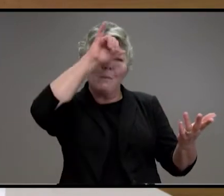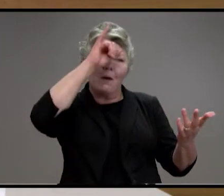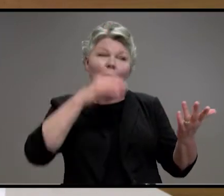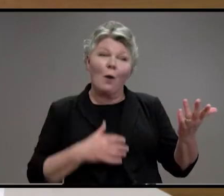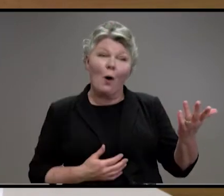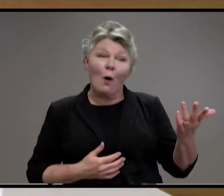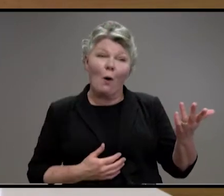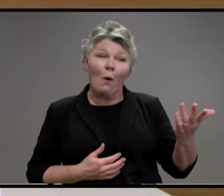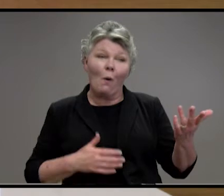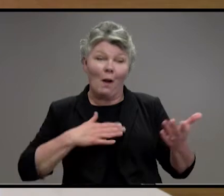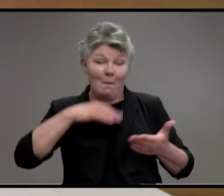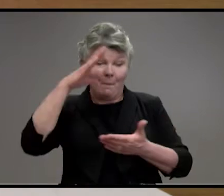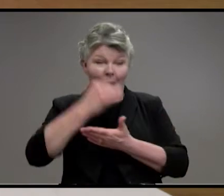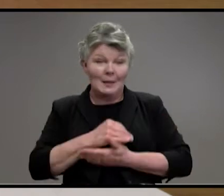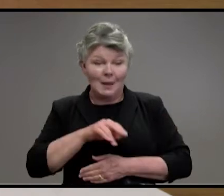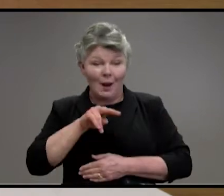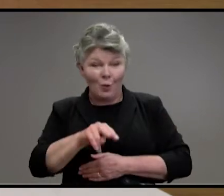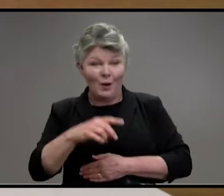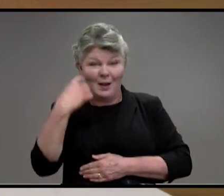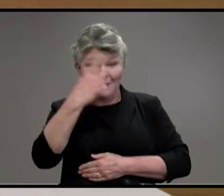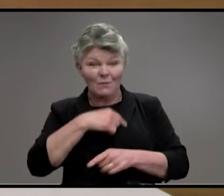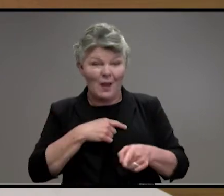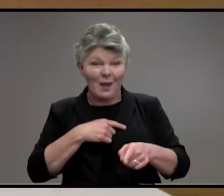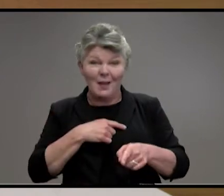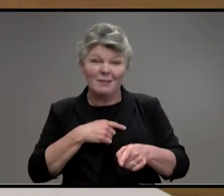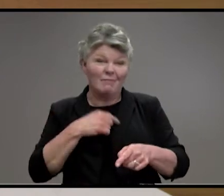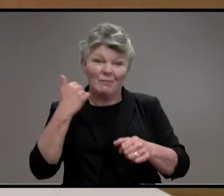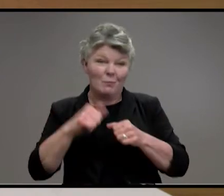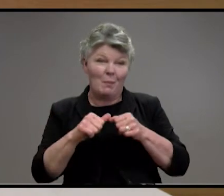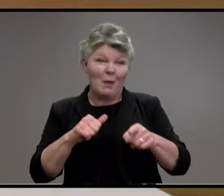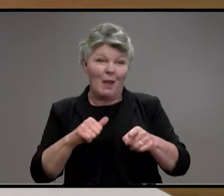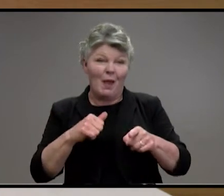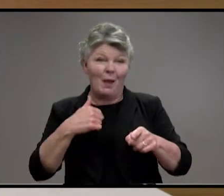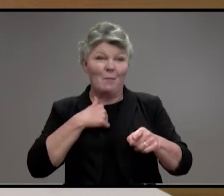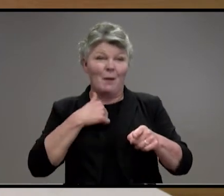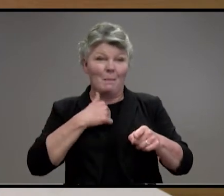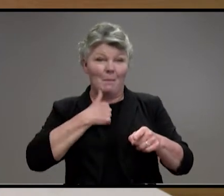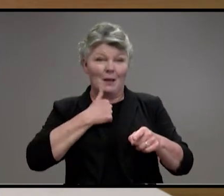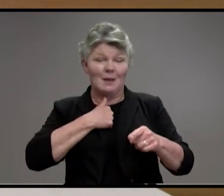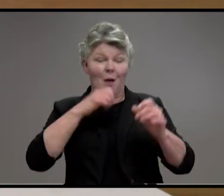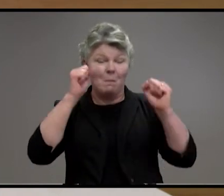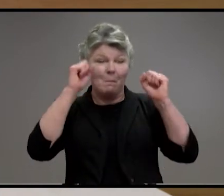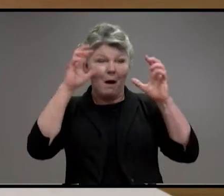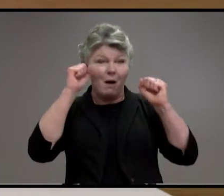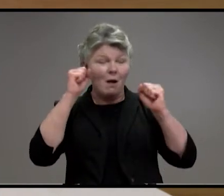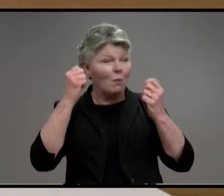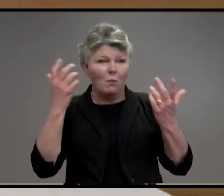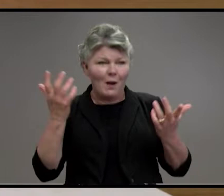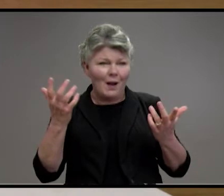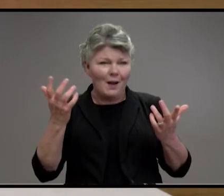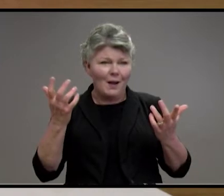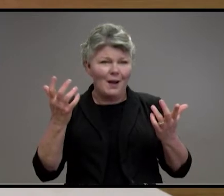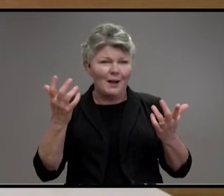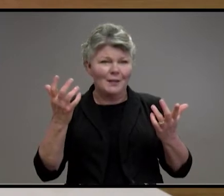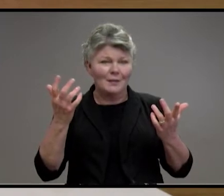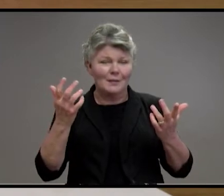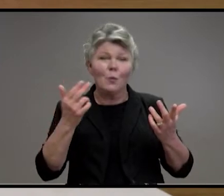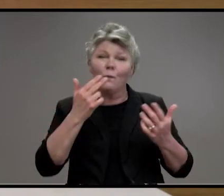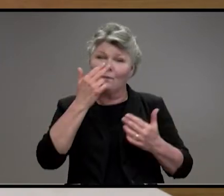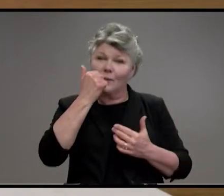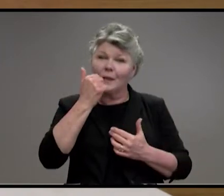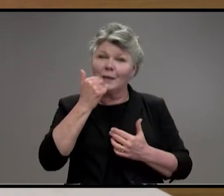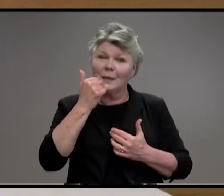remember the look on my son's face when he saw his first buffalo, but the shocked expression on my face was pretty